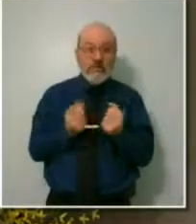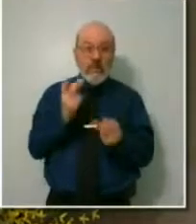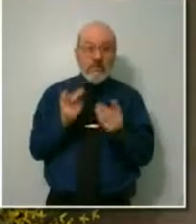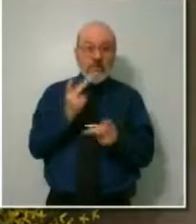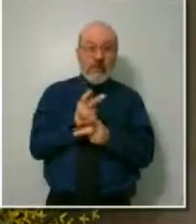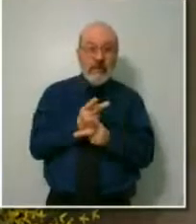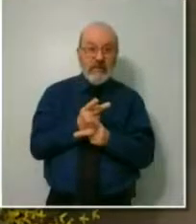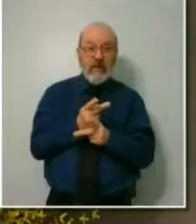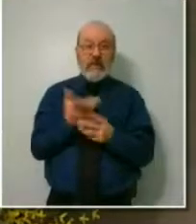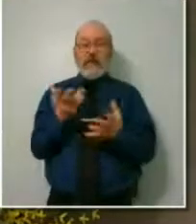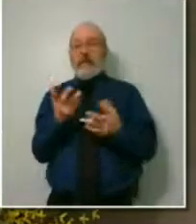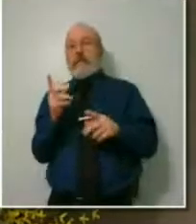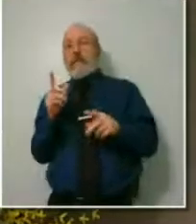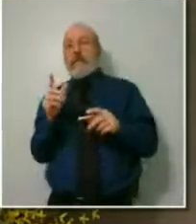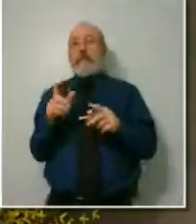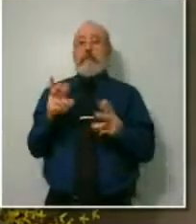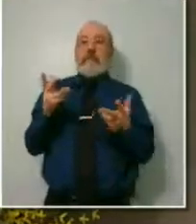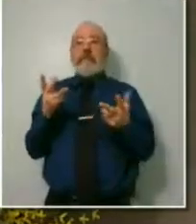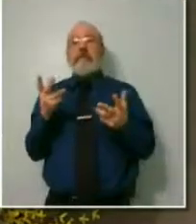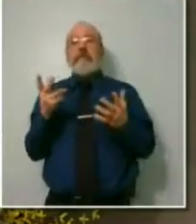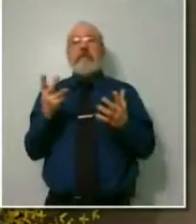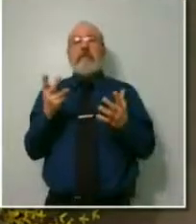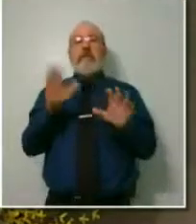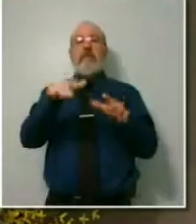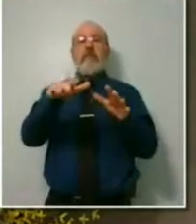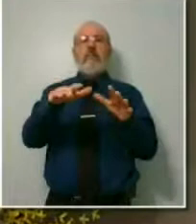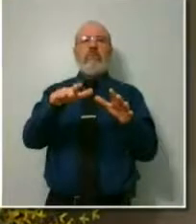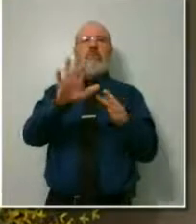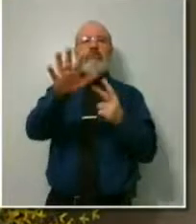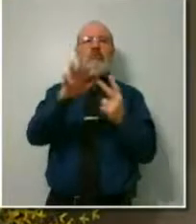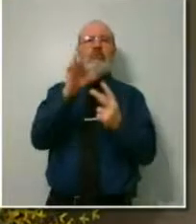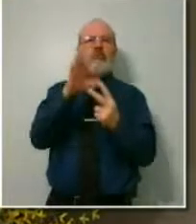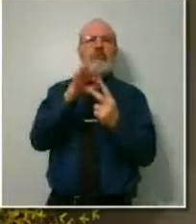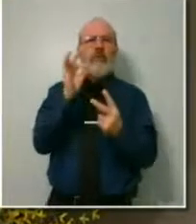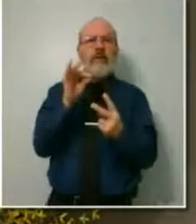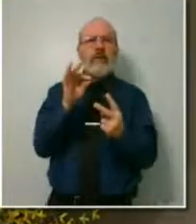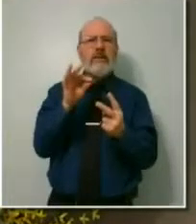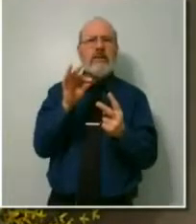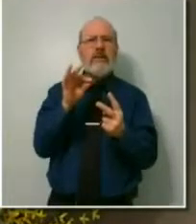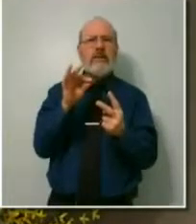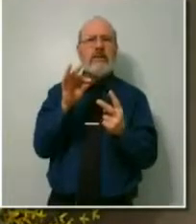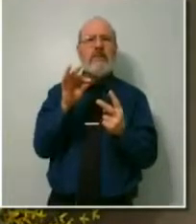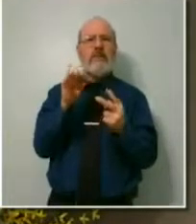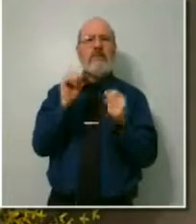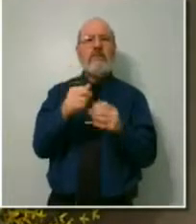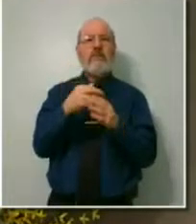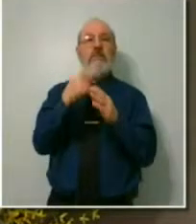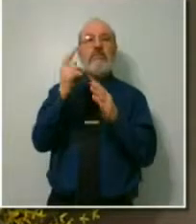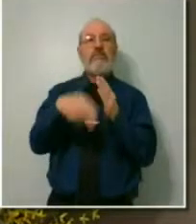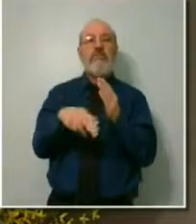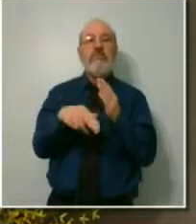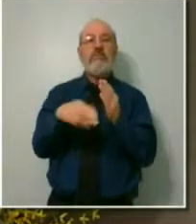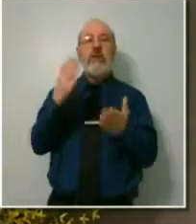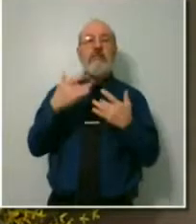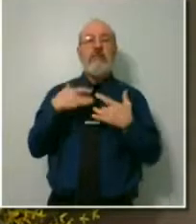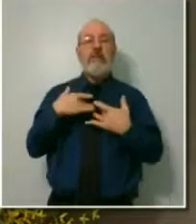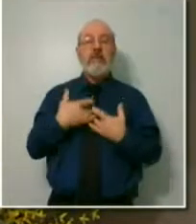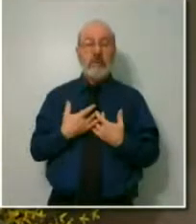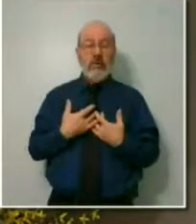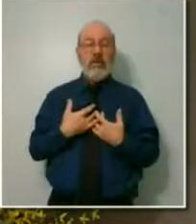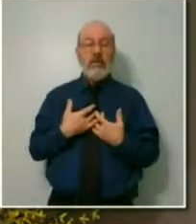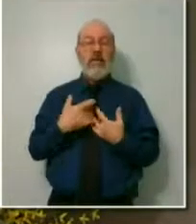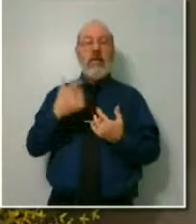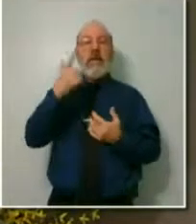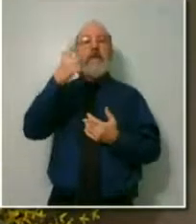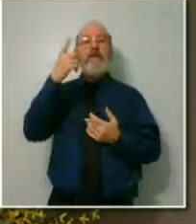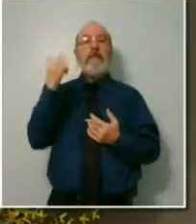know, and so you have to make a choice. But listen, your choice could end up being very disappointing because